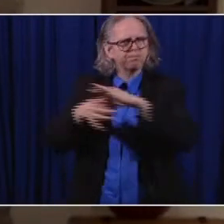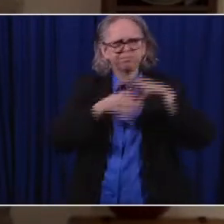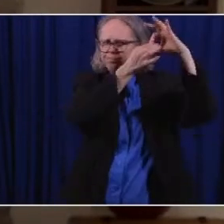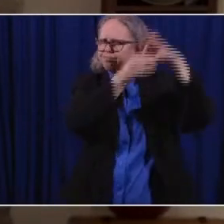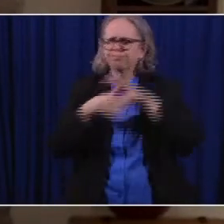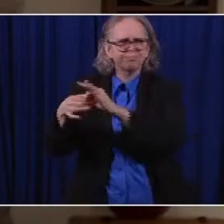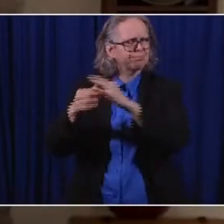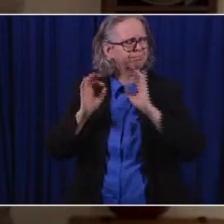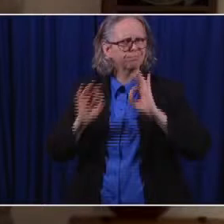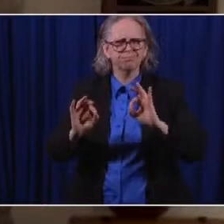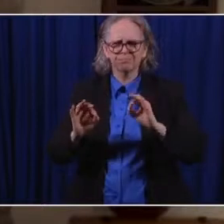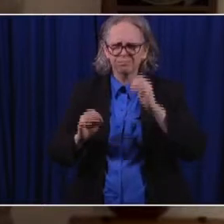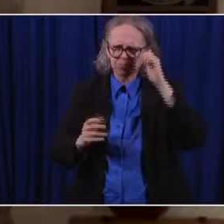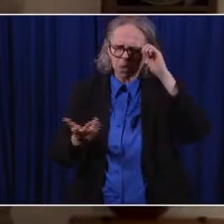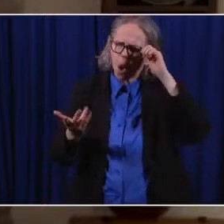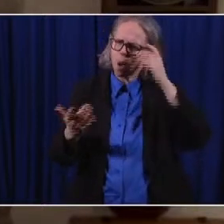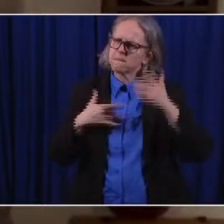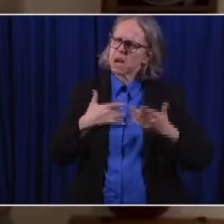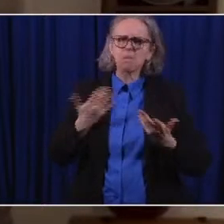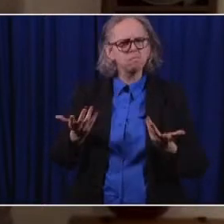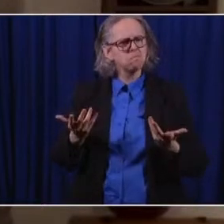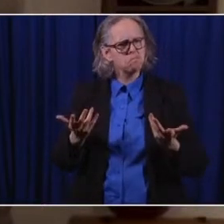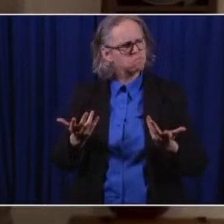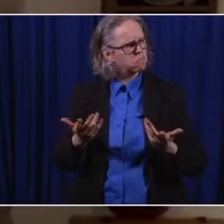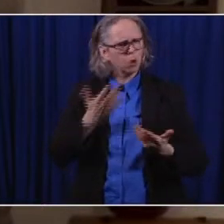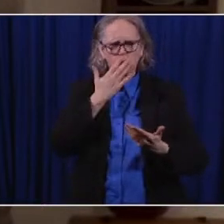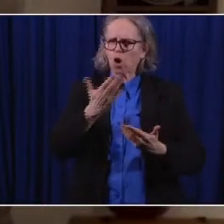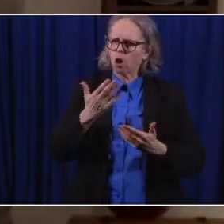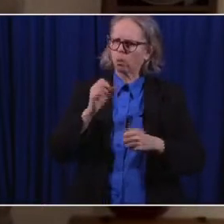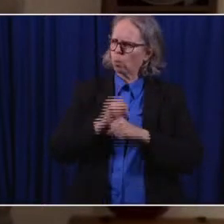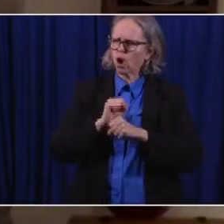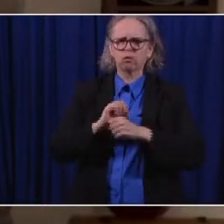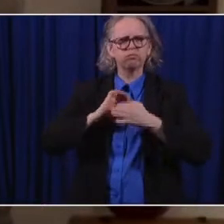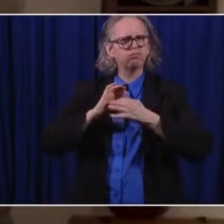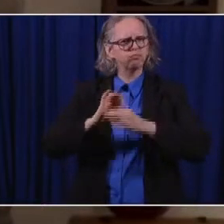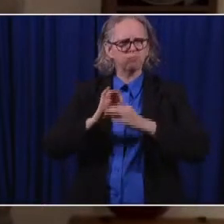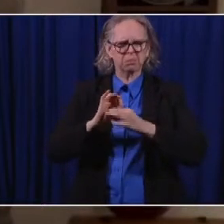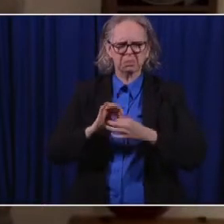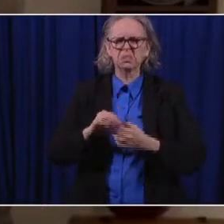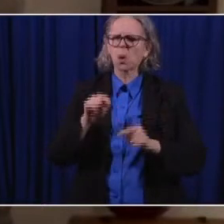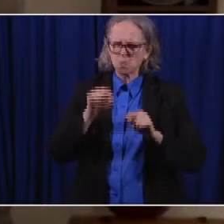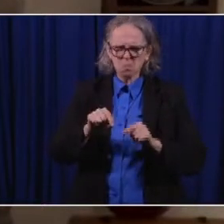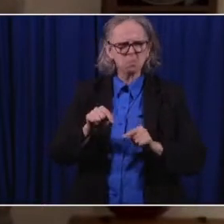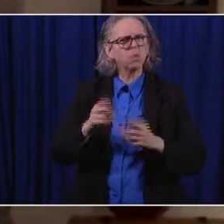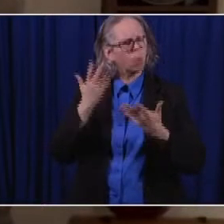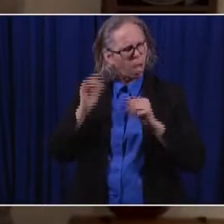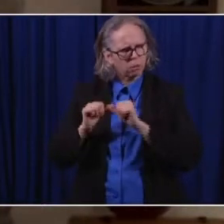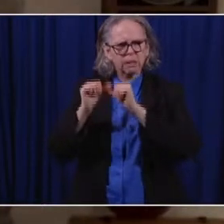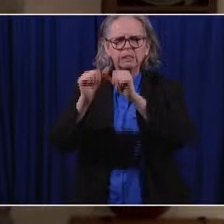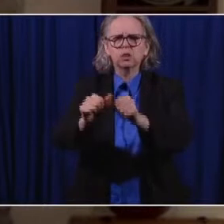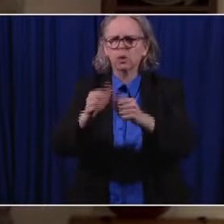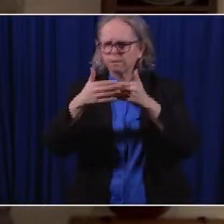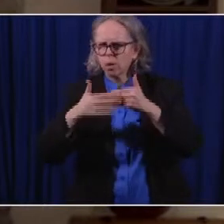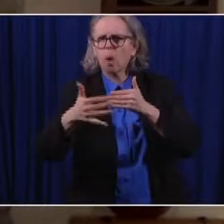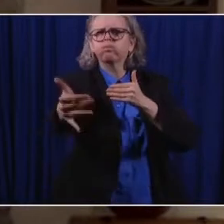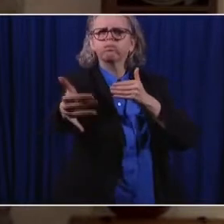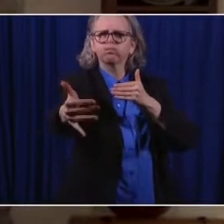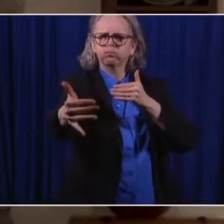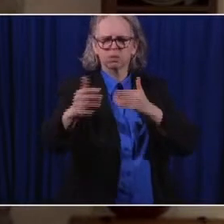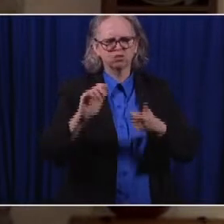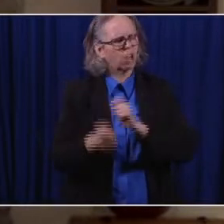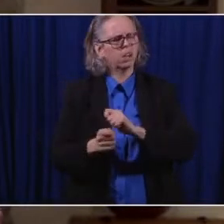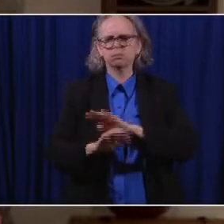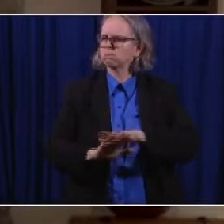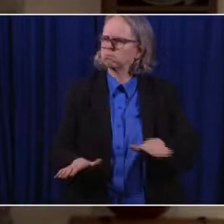And so it's been a good working relationship, and that will continue into next year. We're going to have the need to continue to,